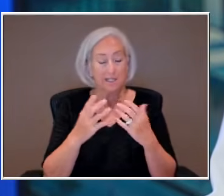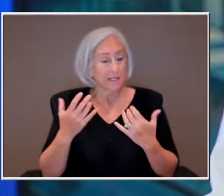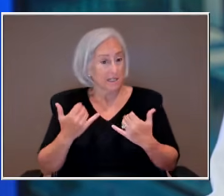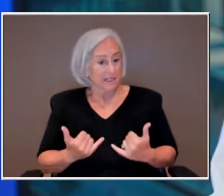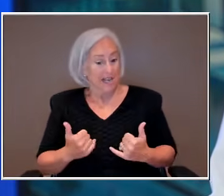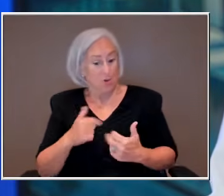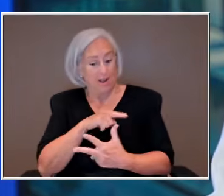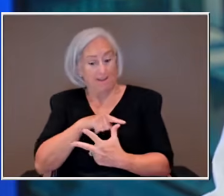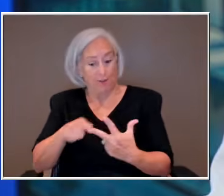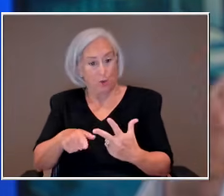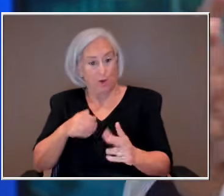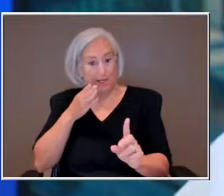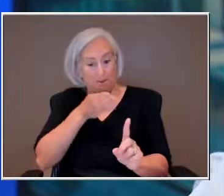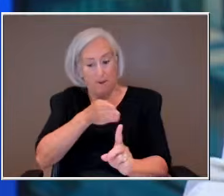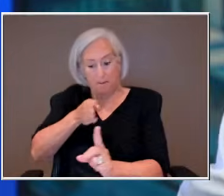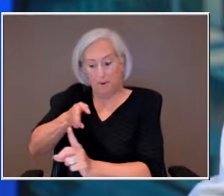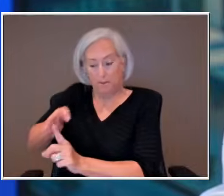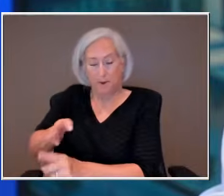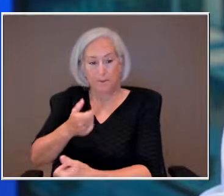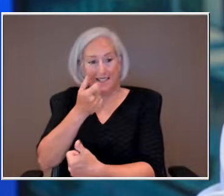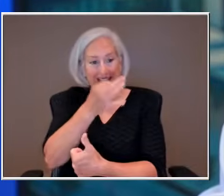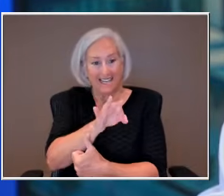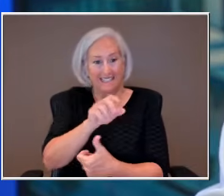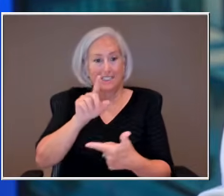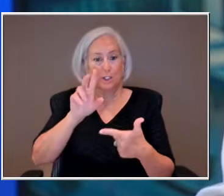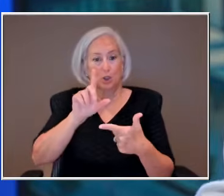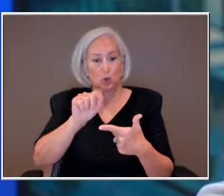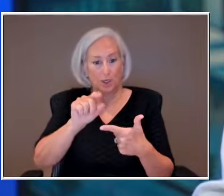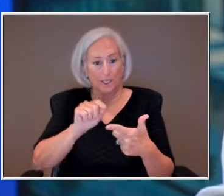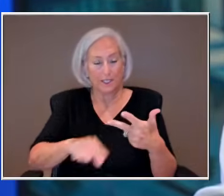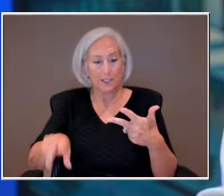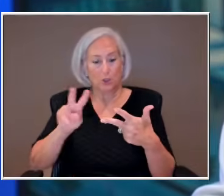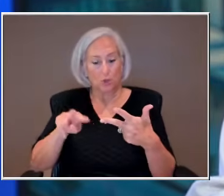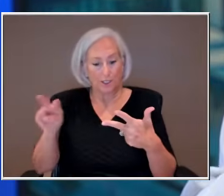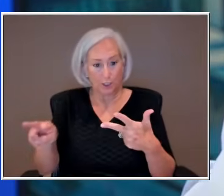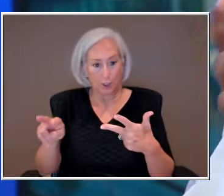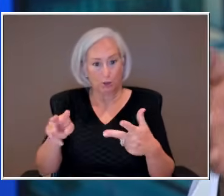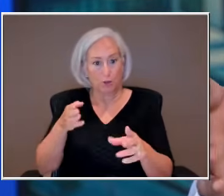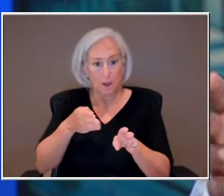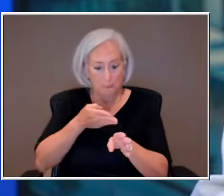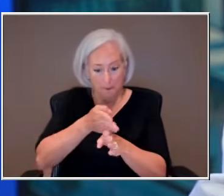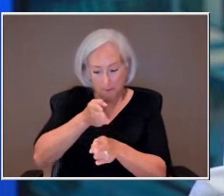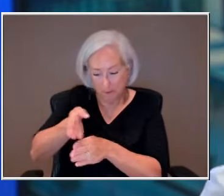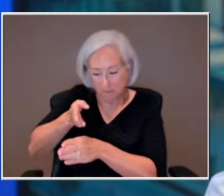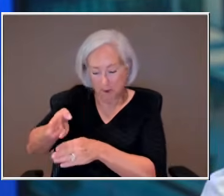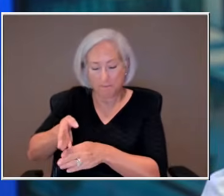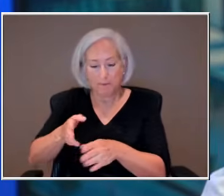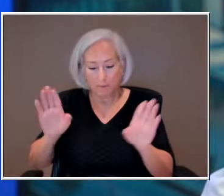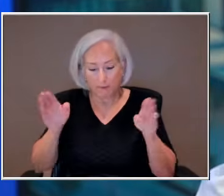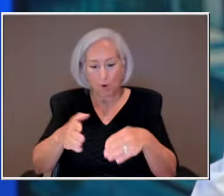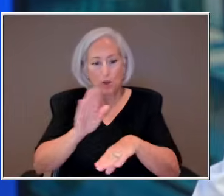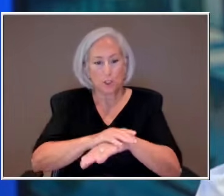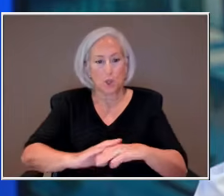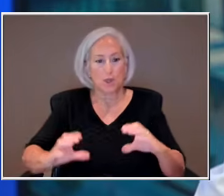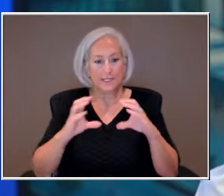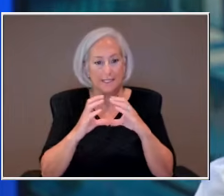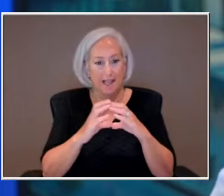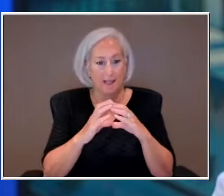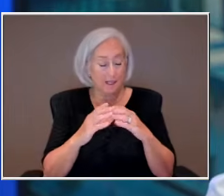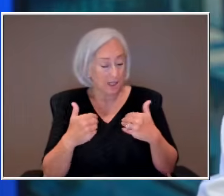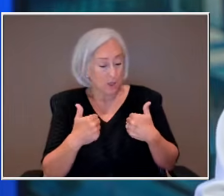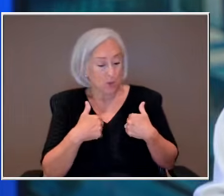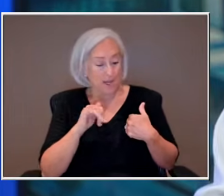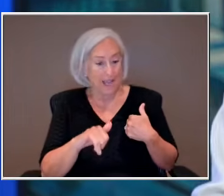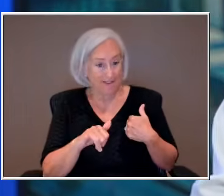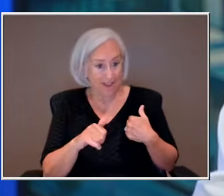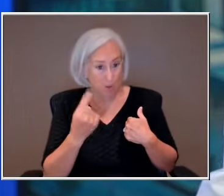so 19, 20, 22 that target, so it's supposed to be more effective. We have that one, we still